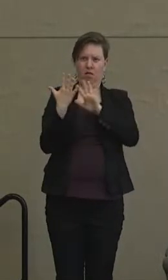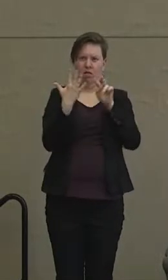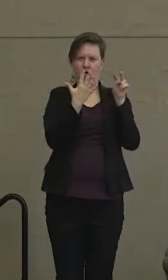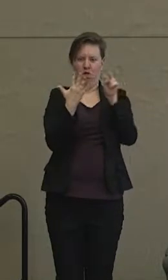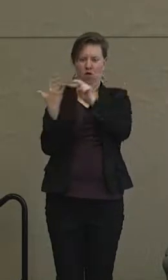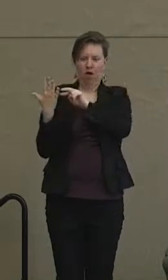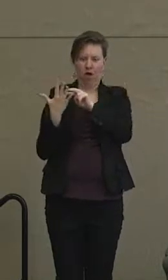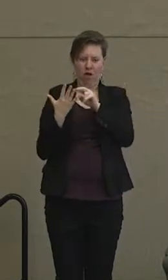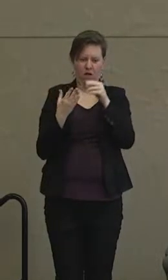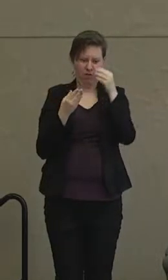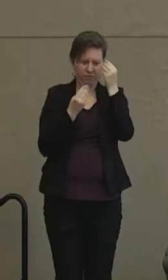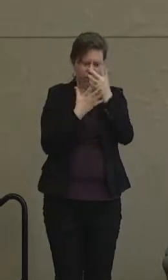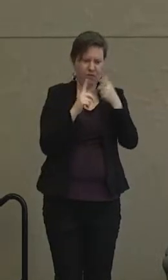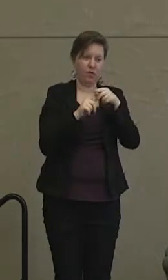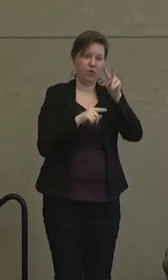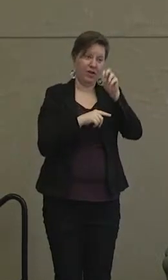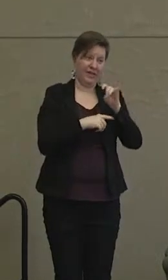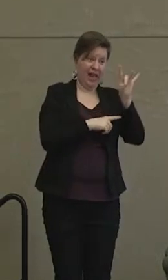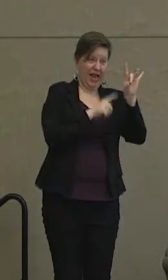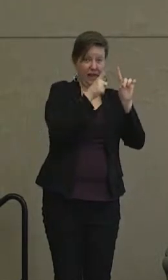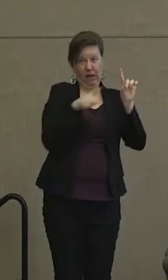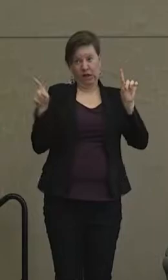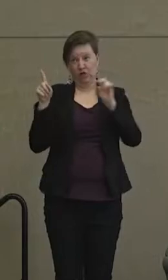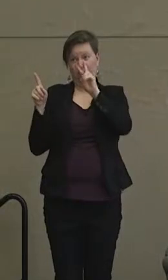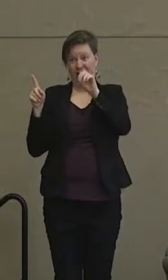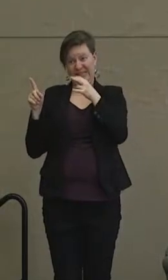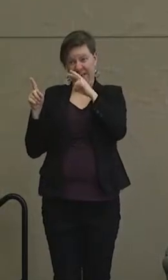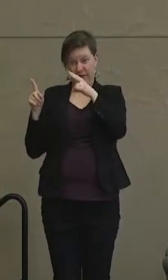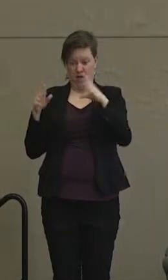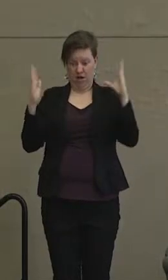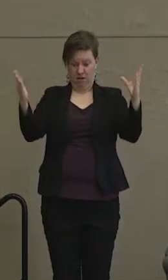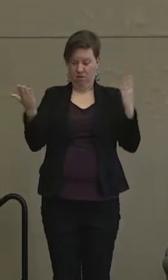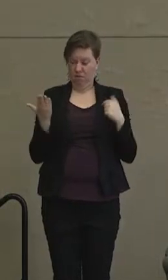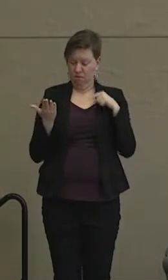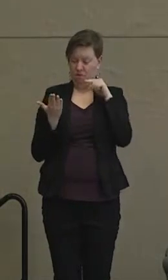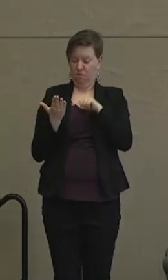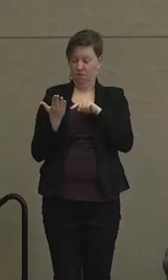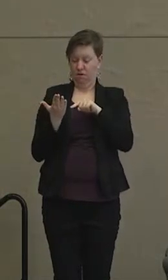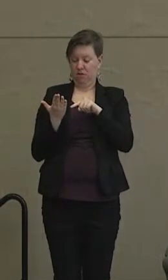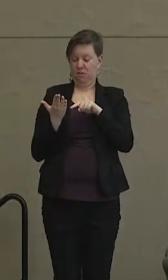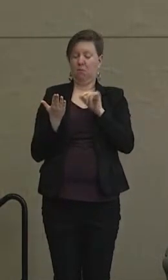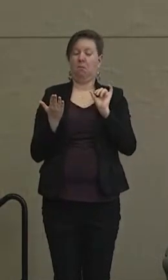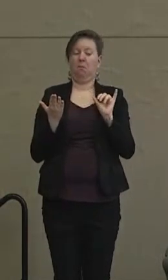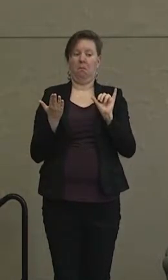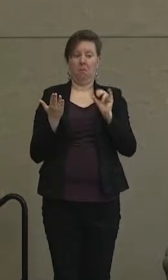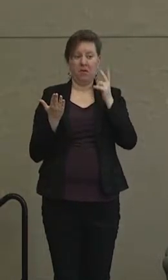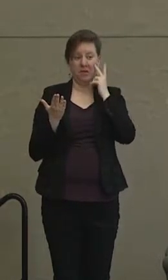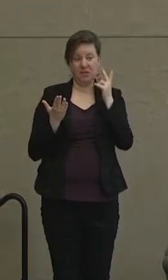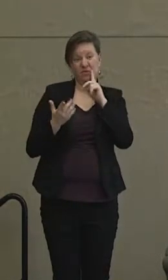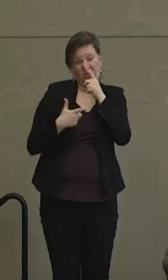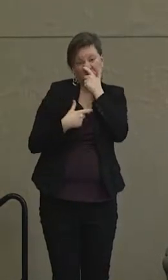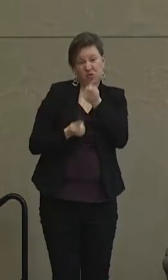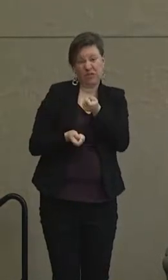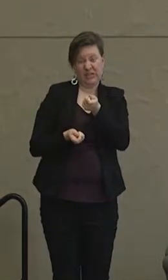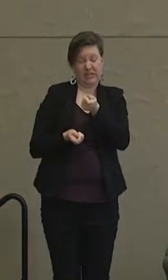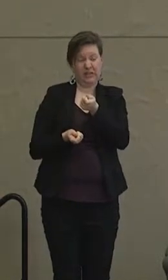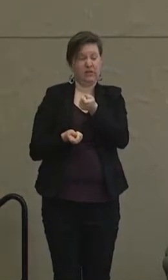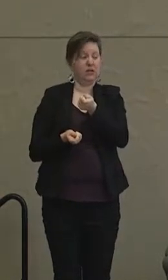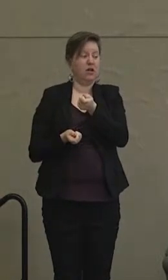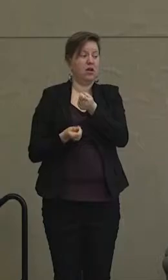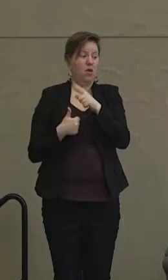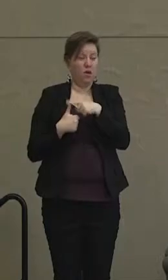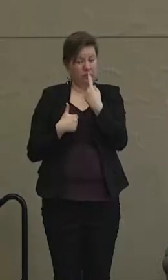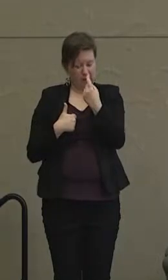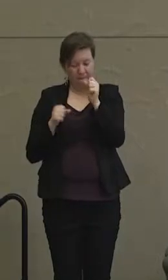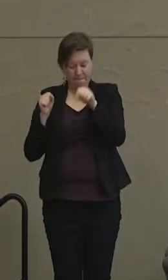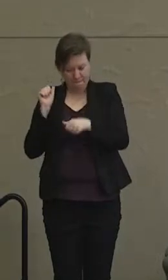data from 2008 to 2017. And what I found was actually, it was interesting. One,